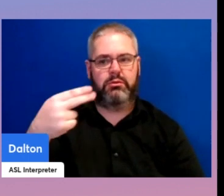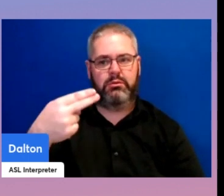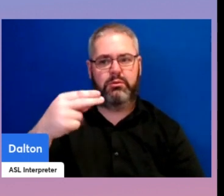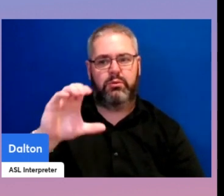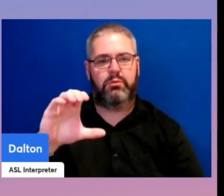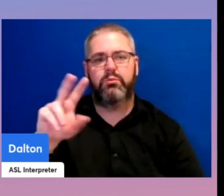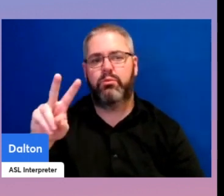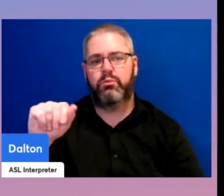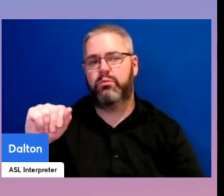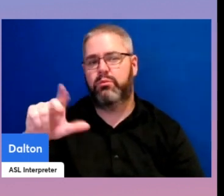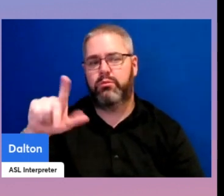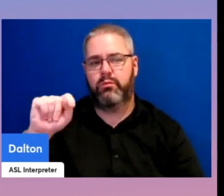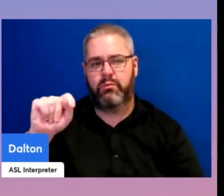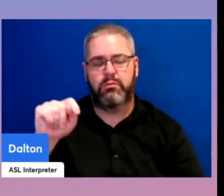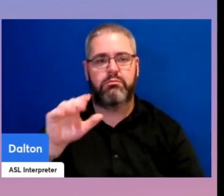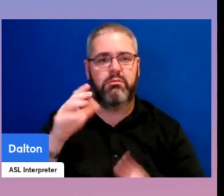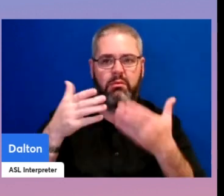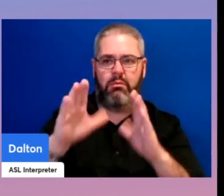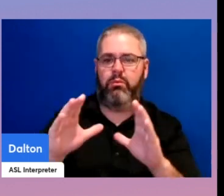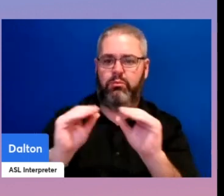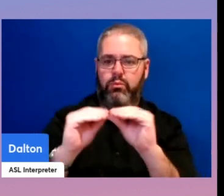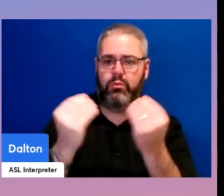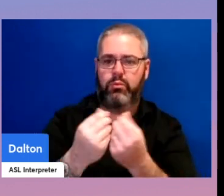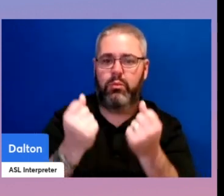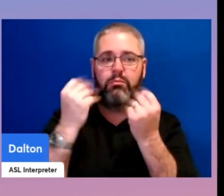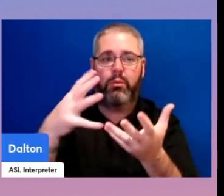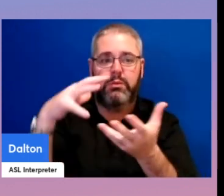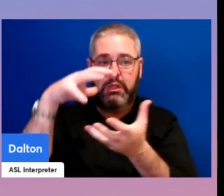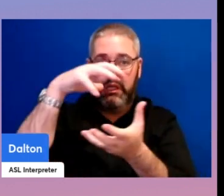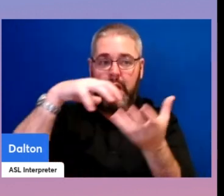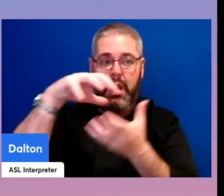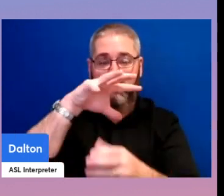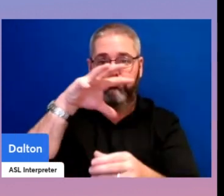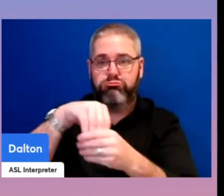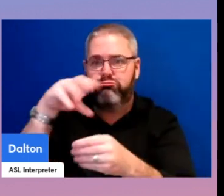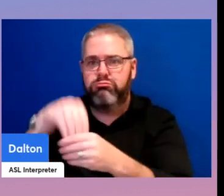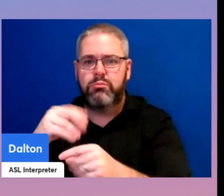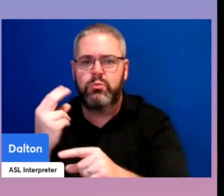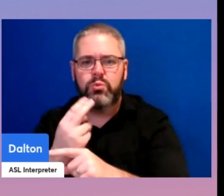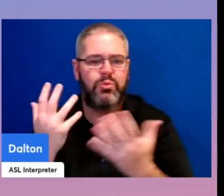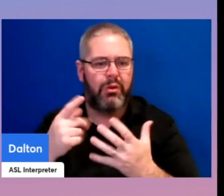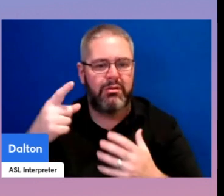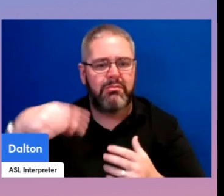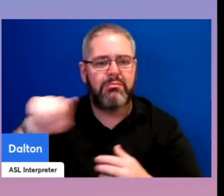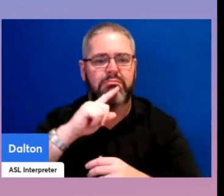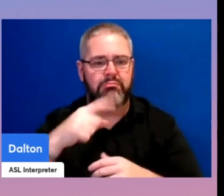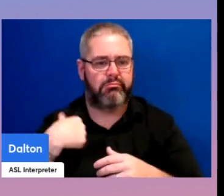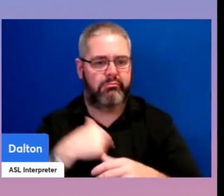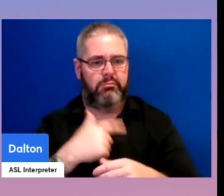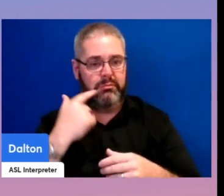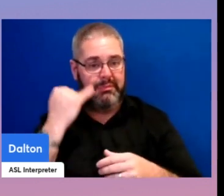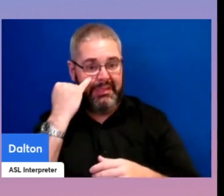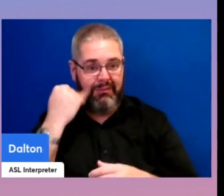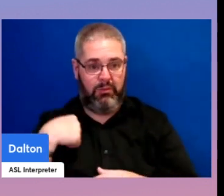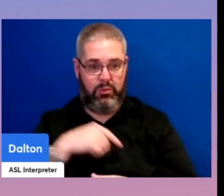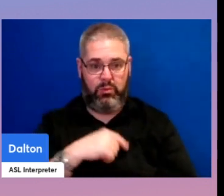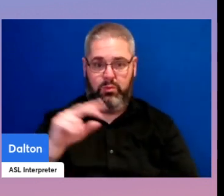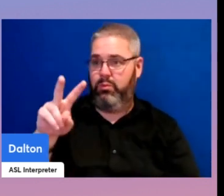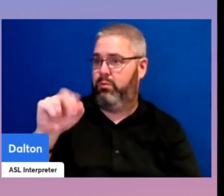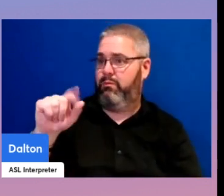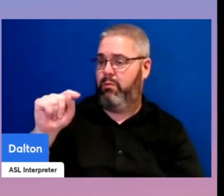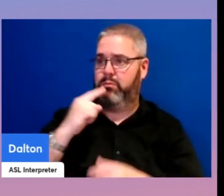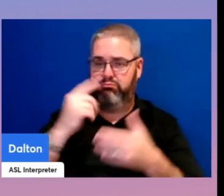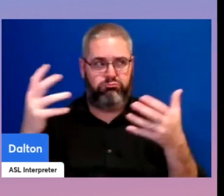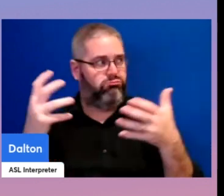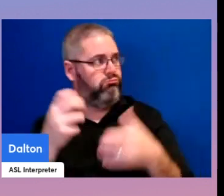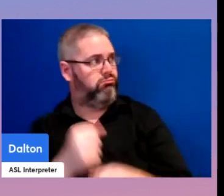enabled organizations with multi-cloud presence to leverage Vault to consolidate credentials, manage secret sprawl,